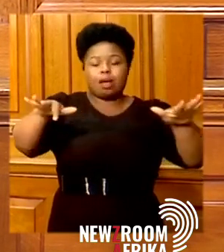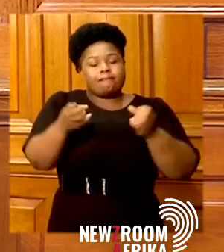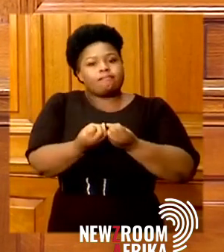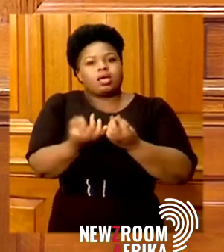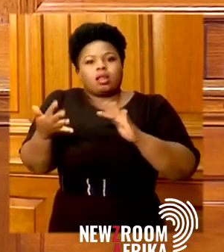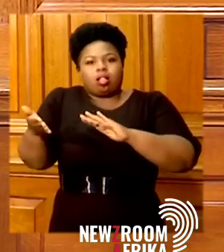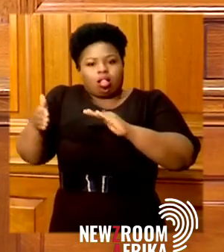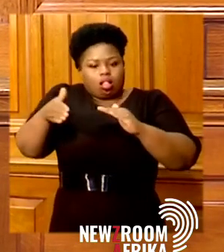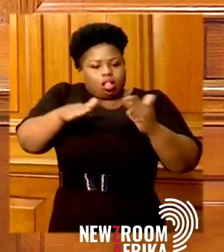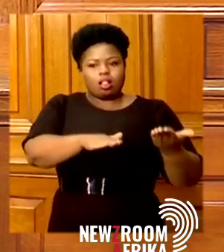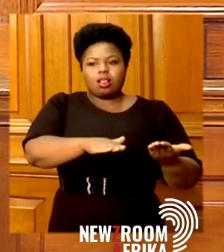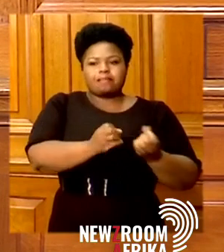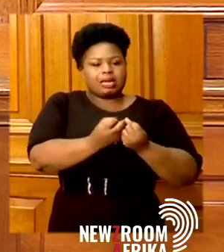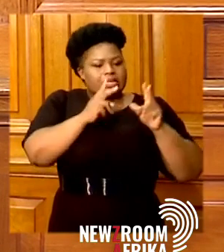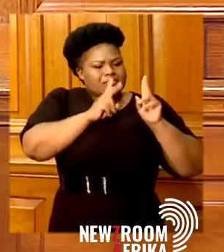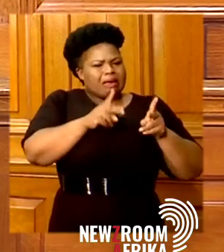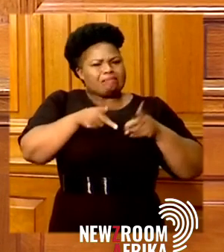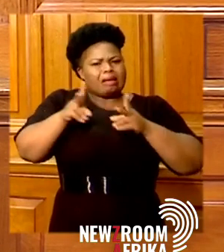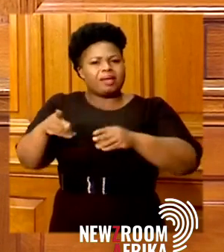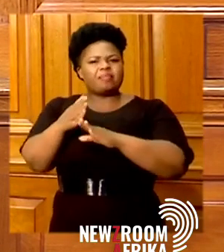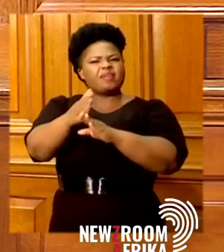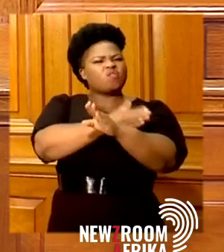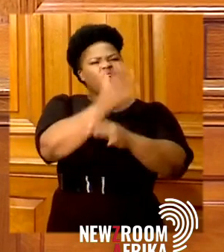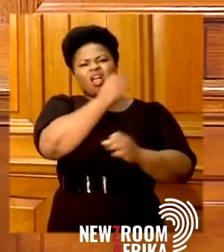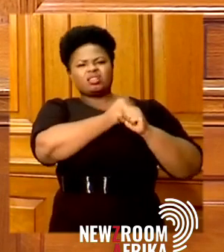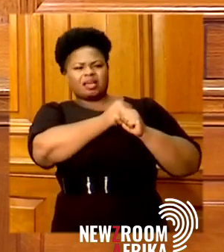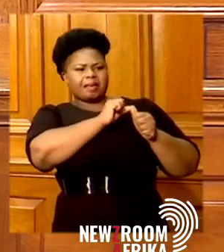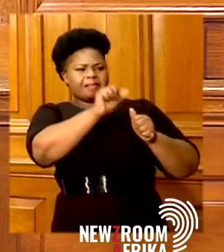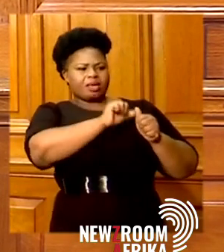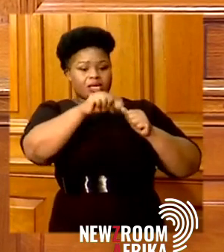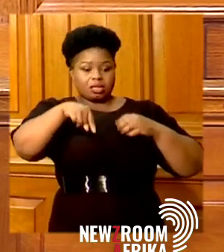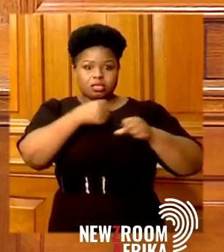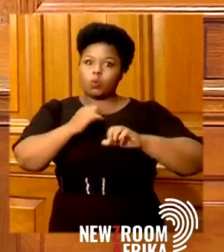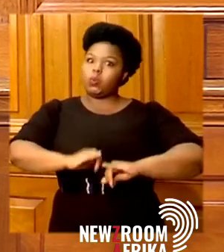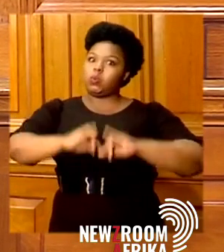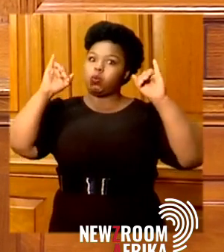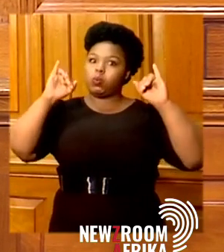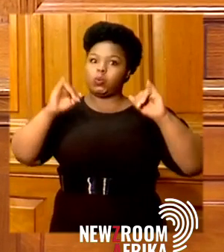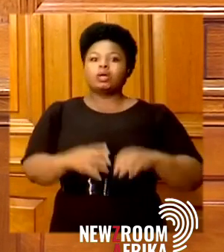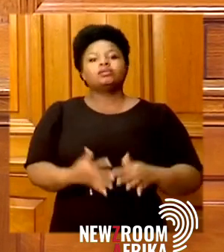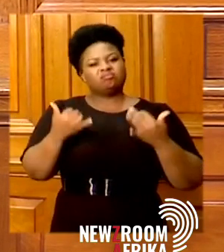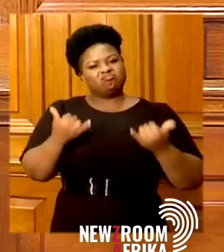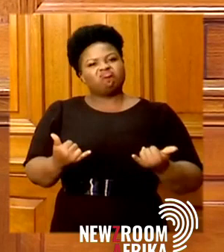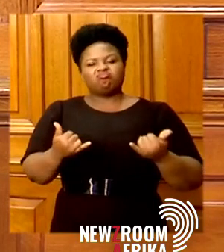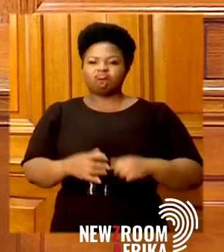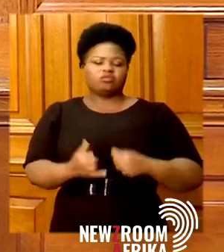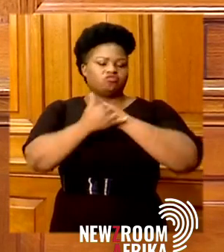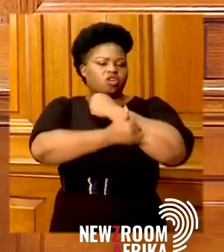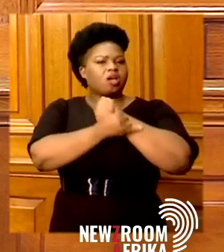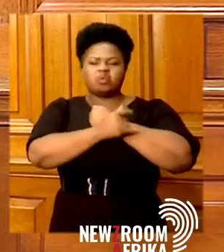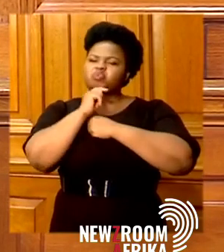greater loss of life than the first wave. The country has now clearly emerged from the second wave.